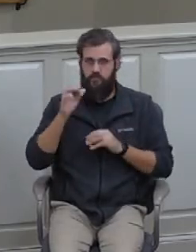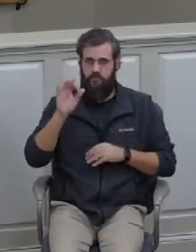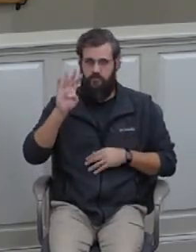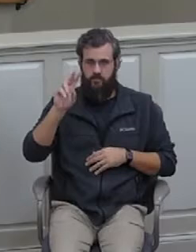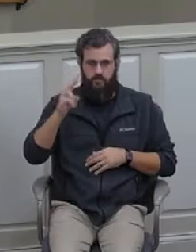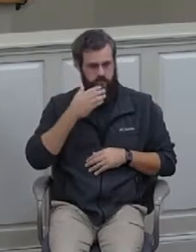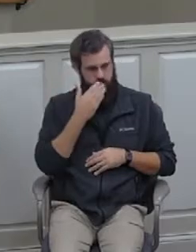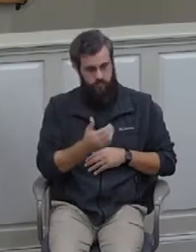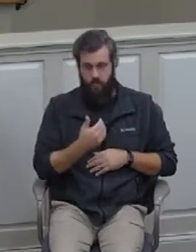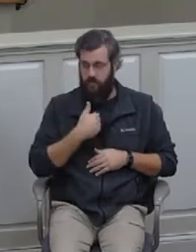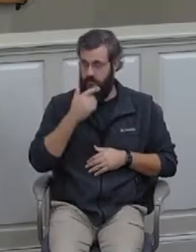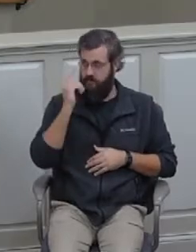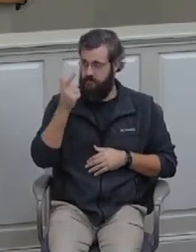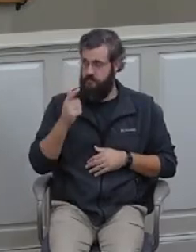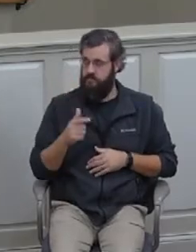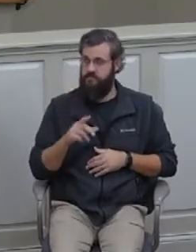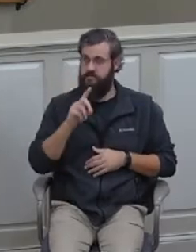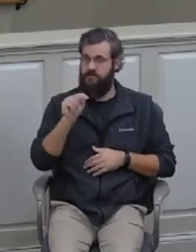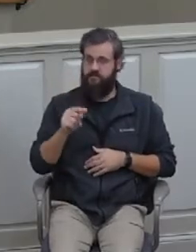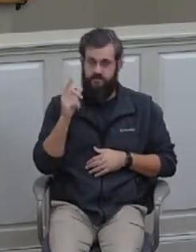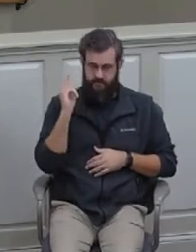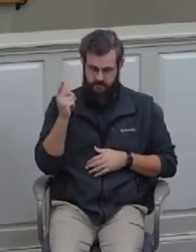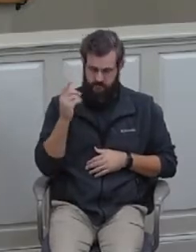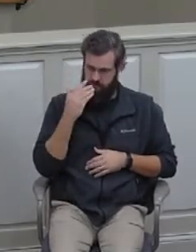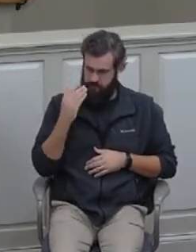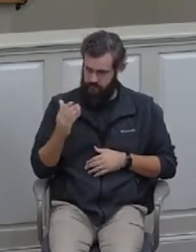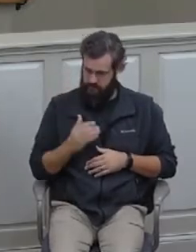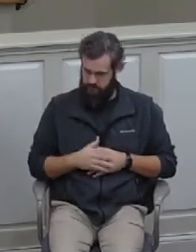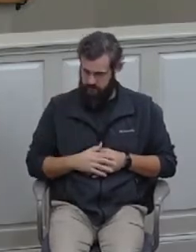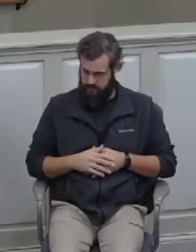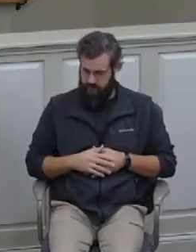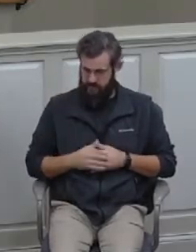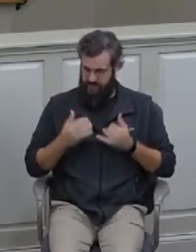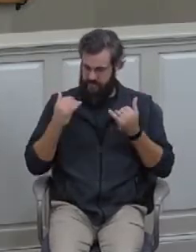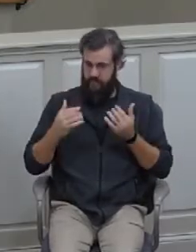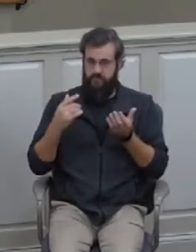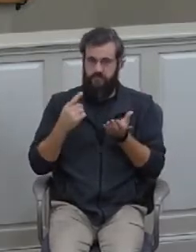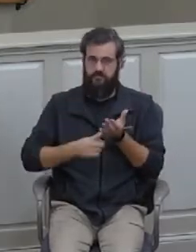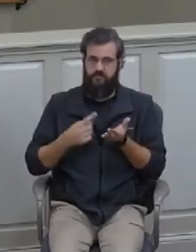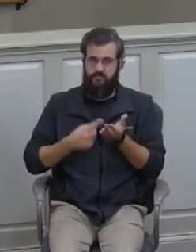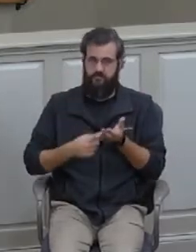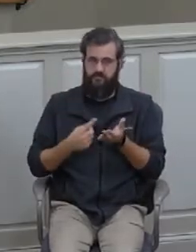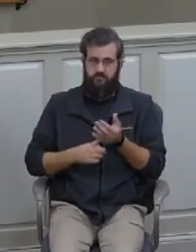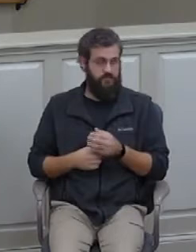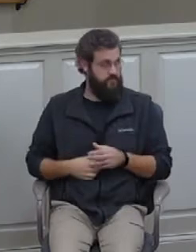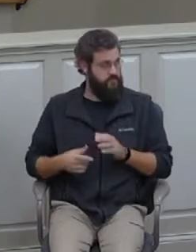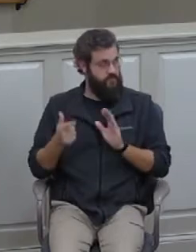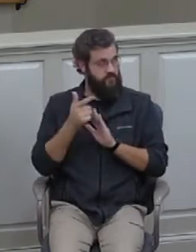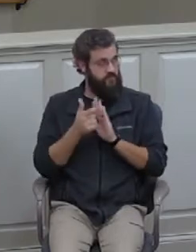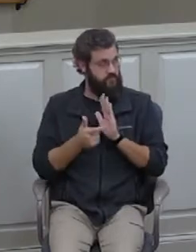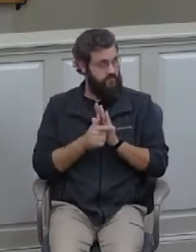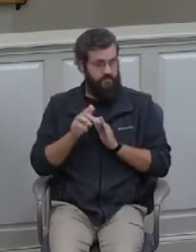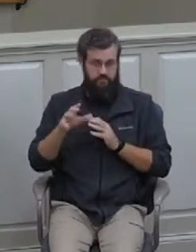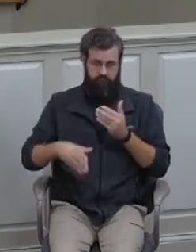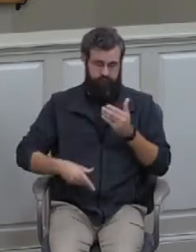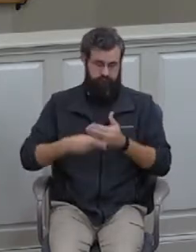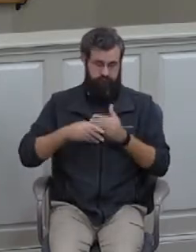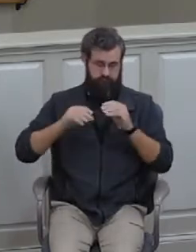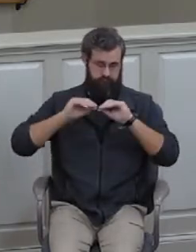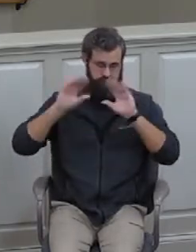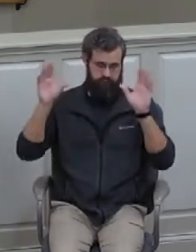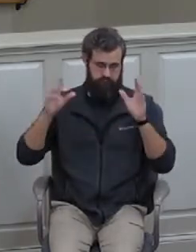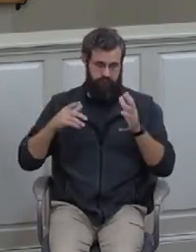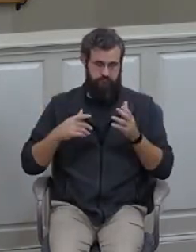Commissioner Cottle. Is there a second? Second. Thank you, Commissioner Terry. We are in discussion. As a matter of clarification, this